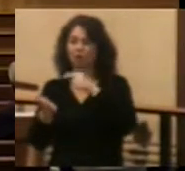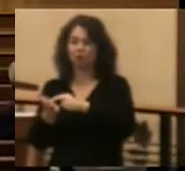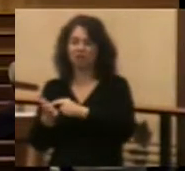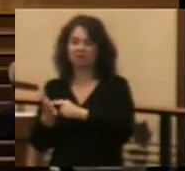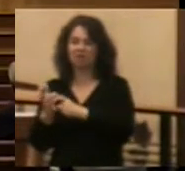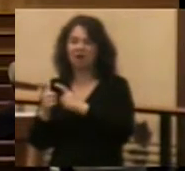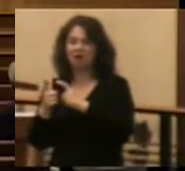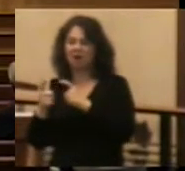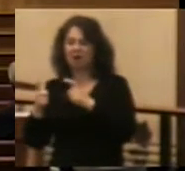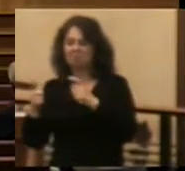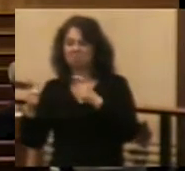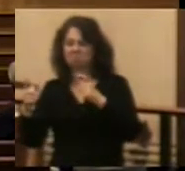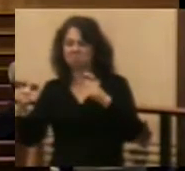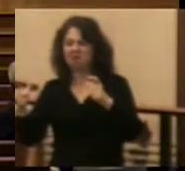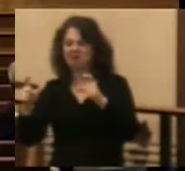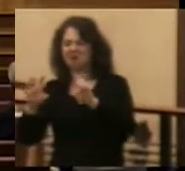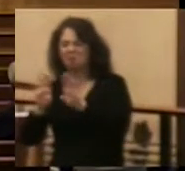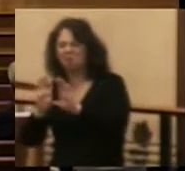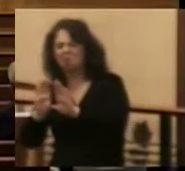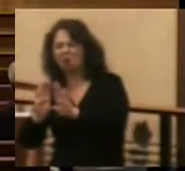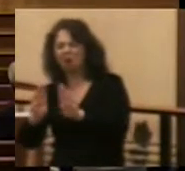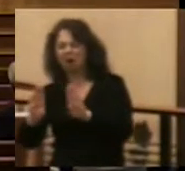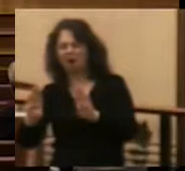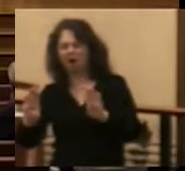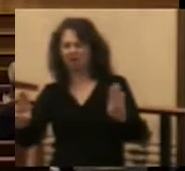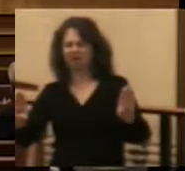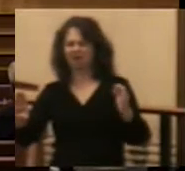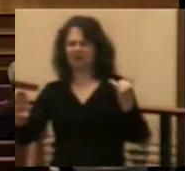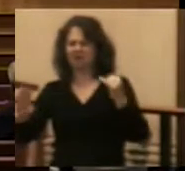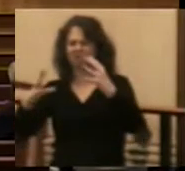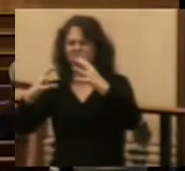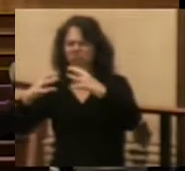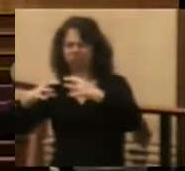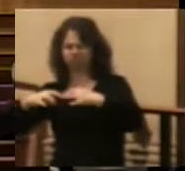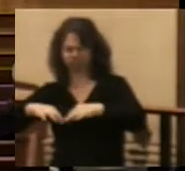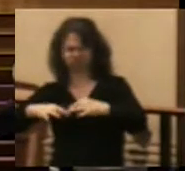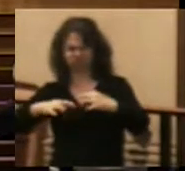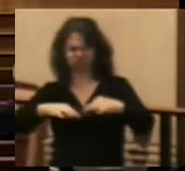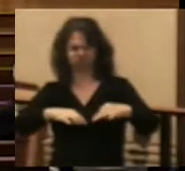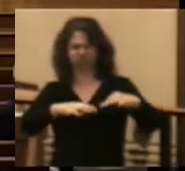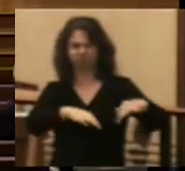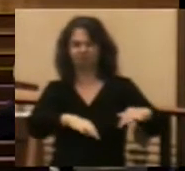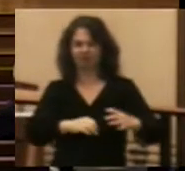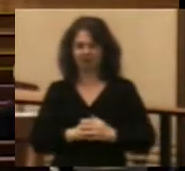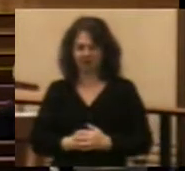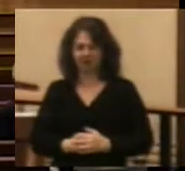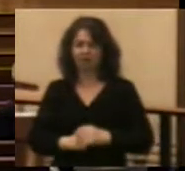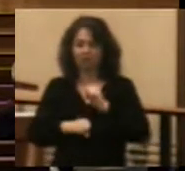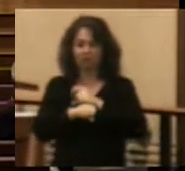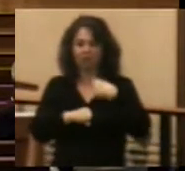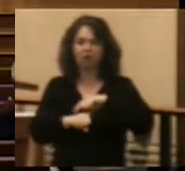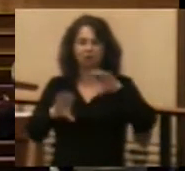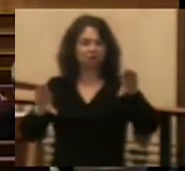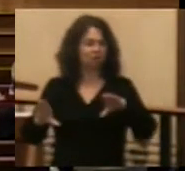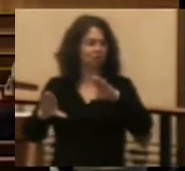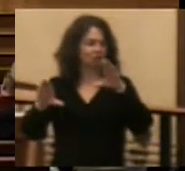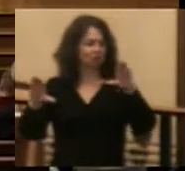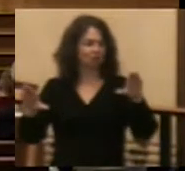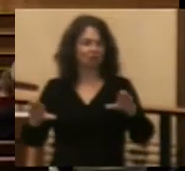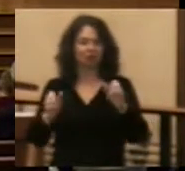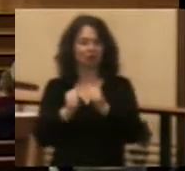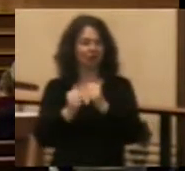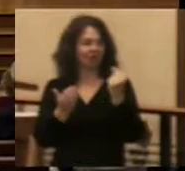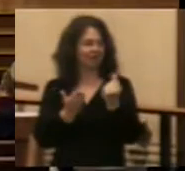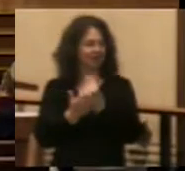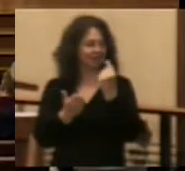it is level ground. This work that we are called to do, that we are beckoned, hearkened to in the Gospel and